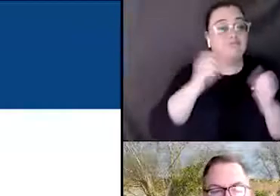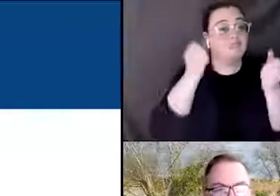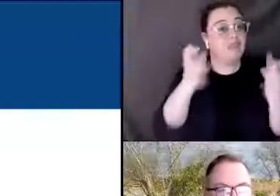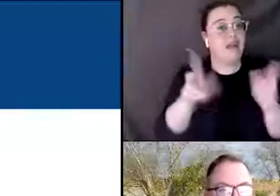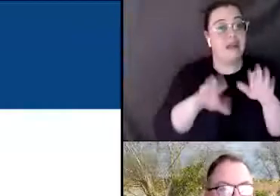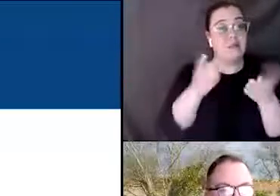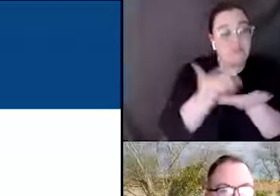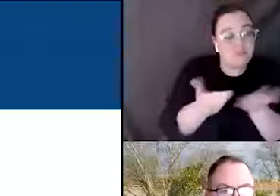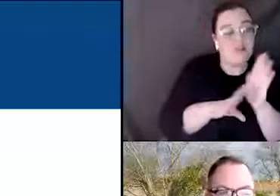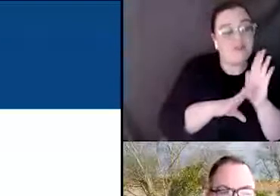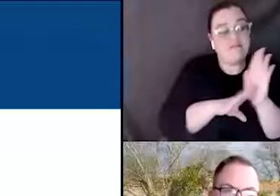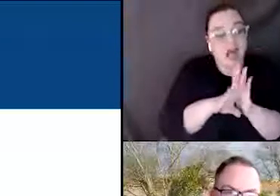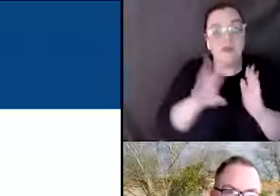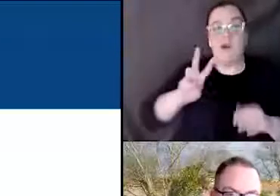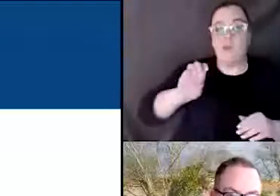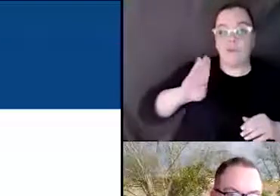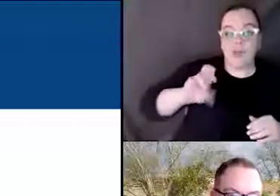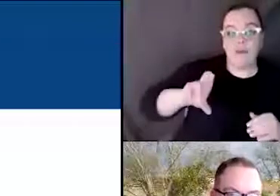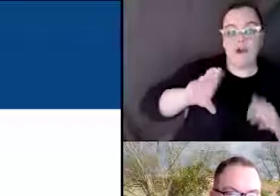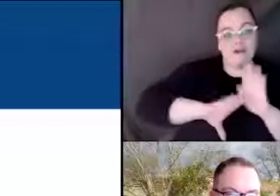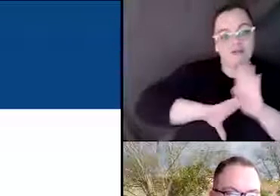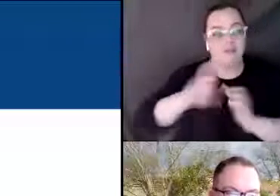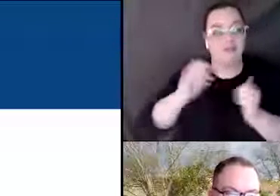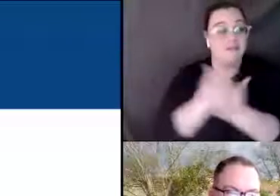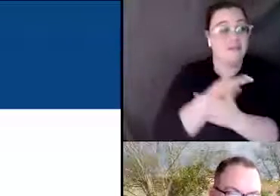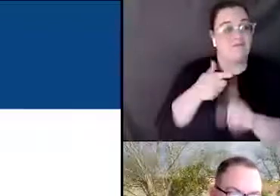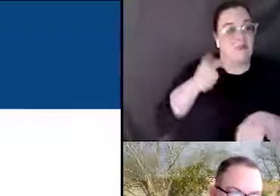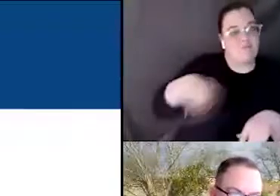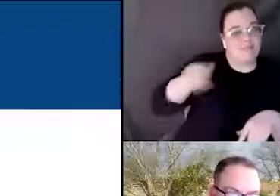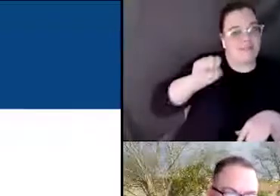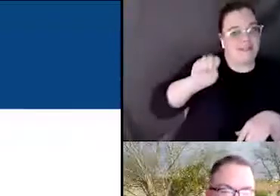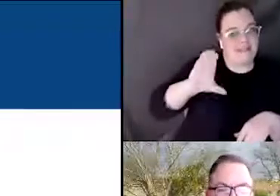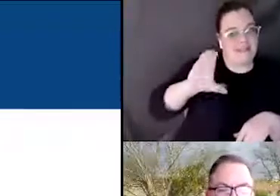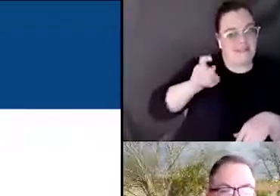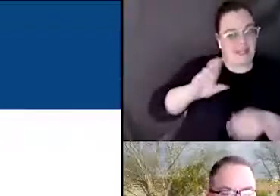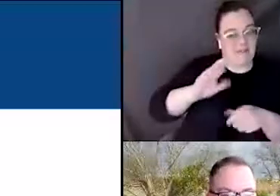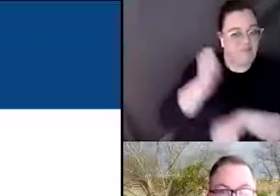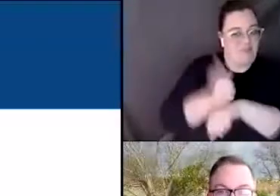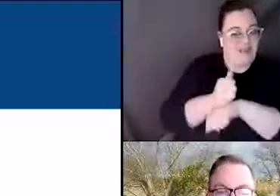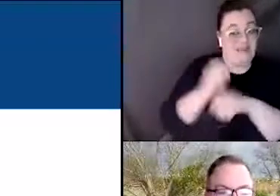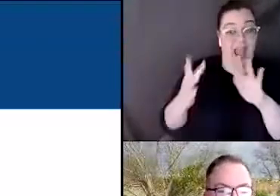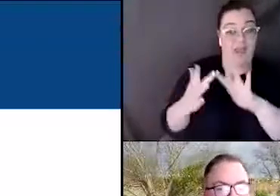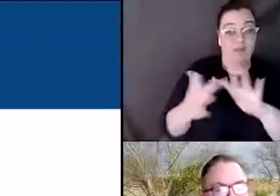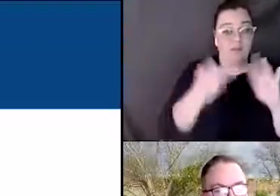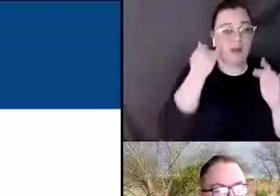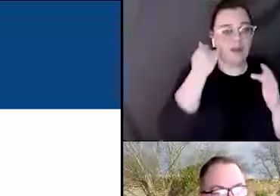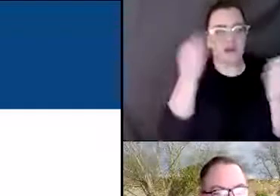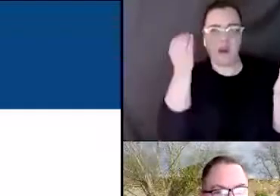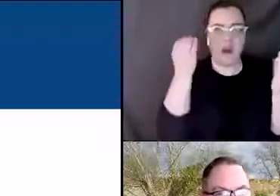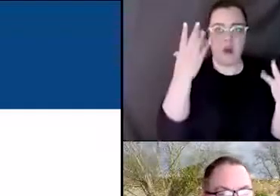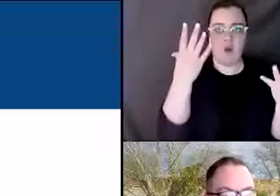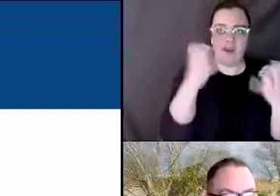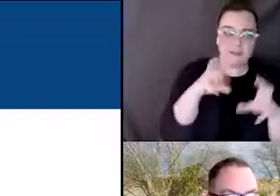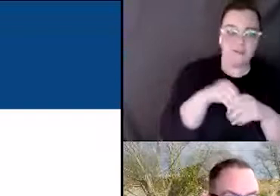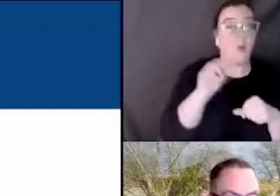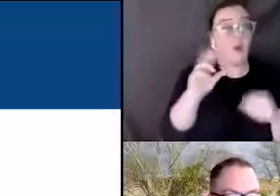different topics by these sector-based outreach committees. And if you're interested in those, if you're a member of any of those topics or want to create your own committee on a